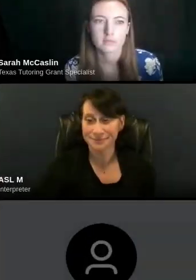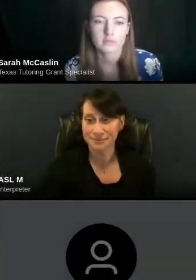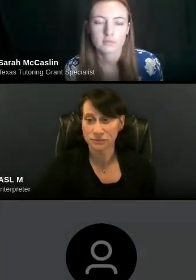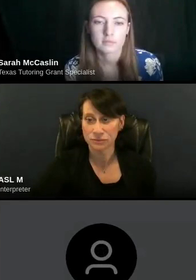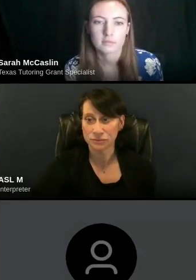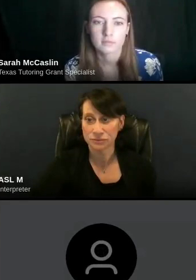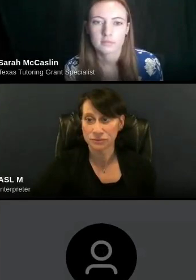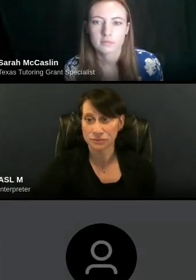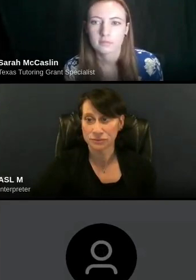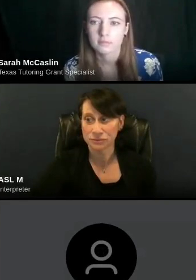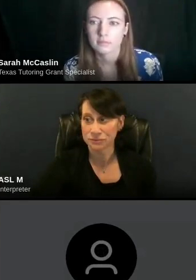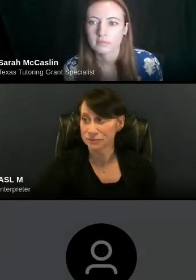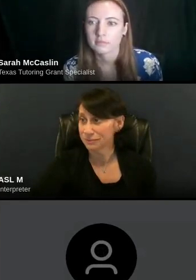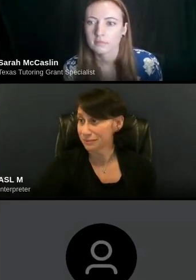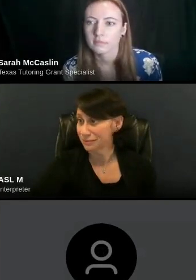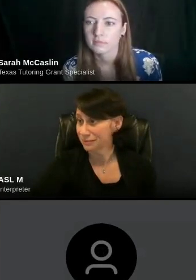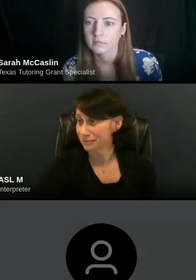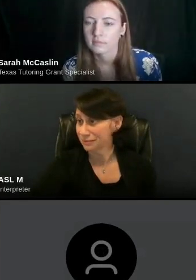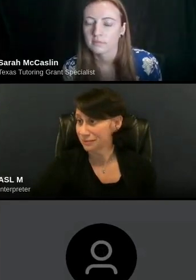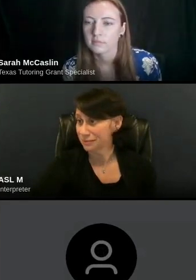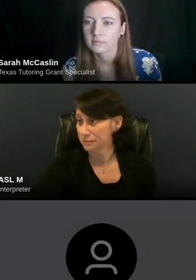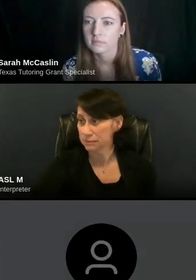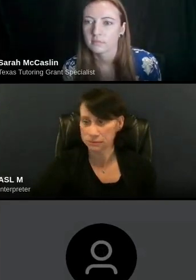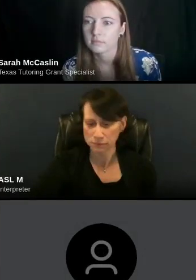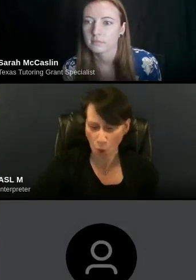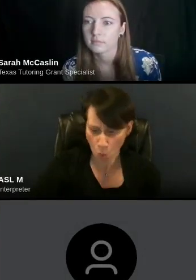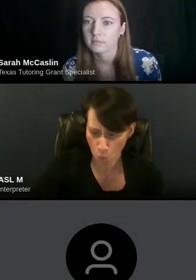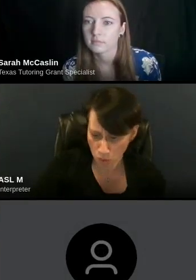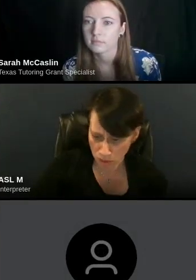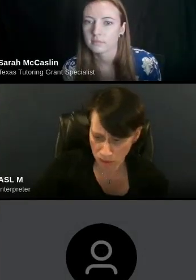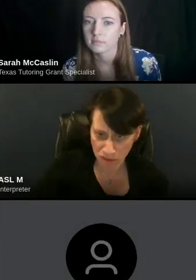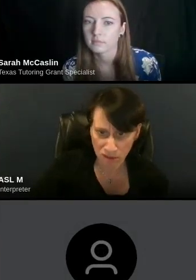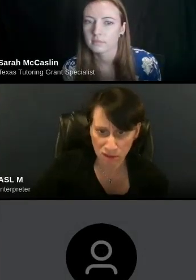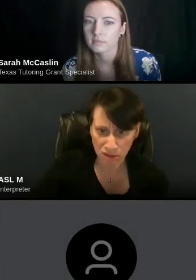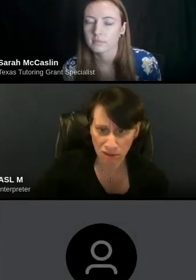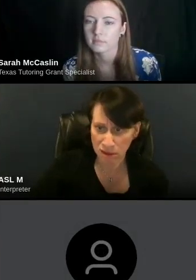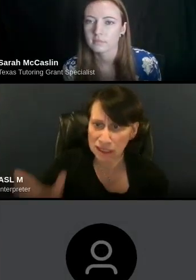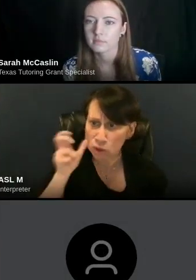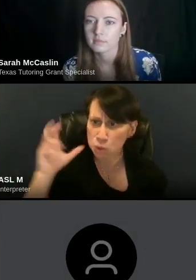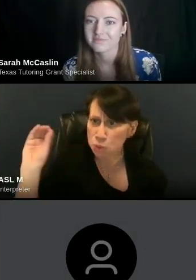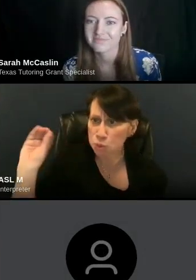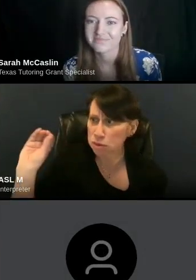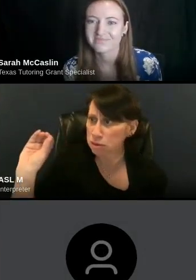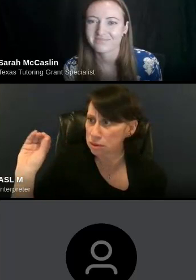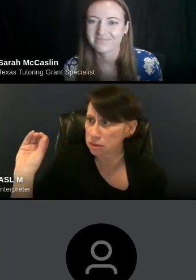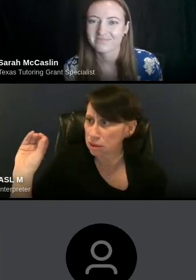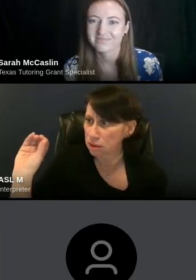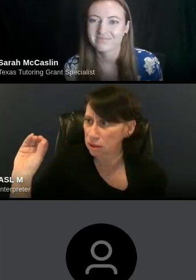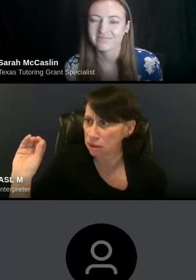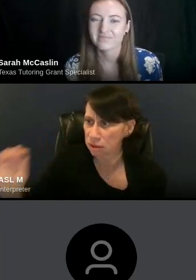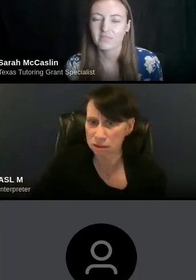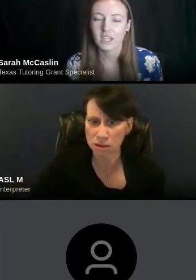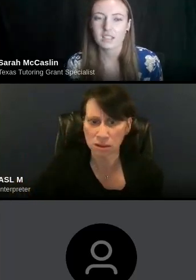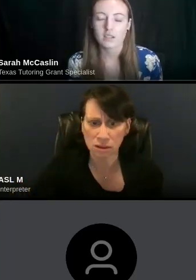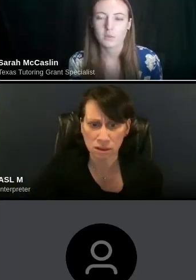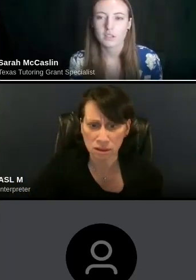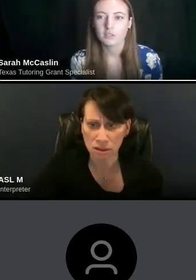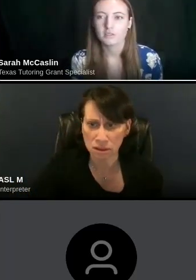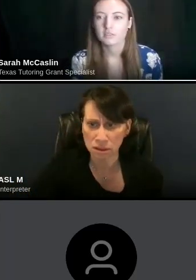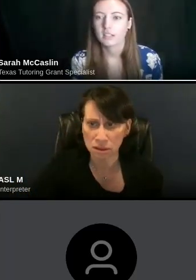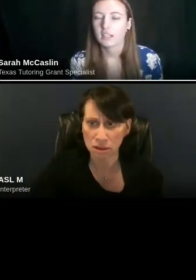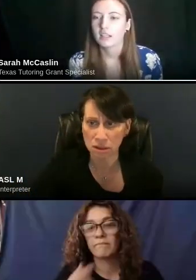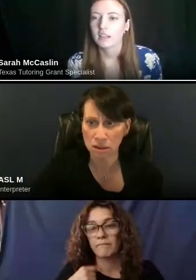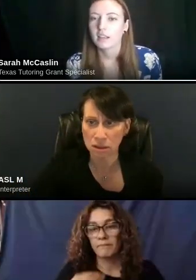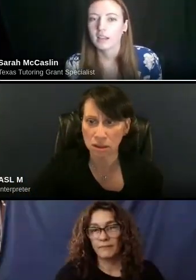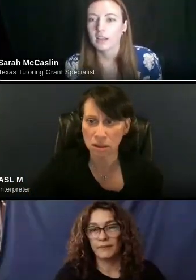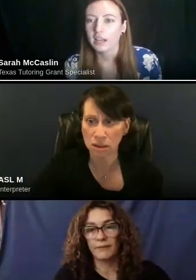on spending Decision 6 grant money. What can I do with it? So, Mrs. McCaslin, the stage is yours. Thanks,